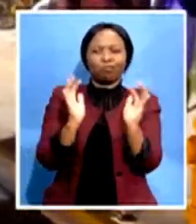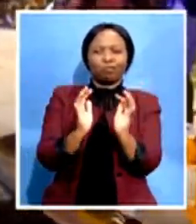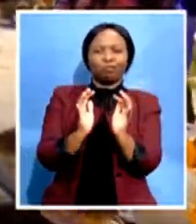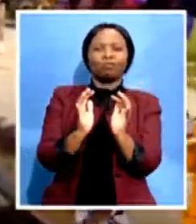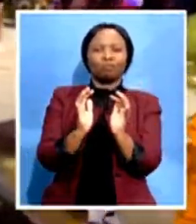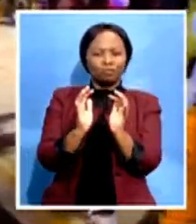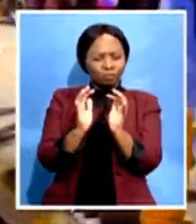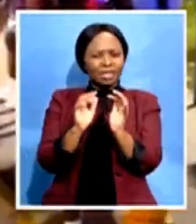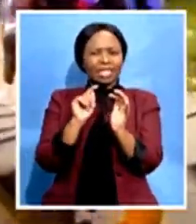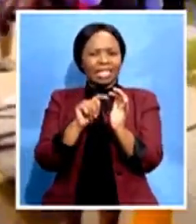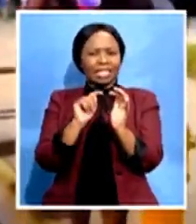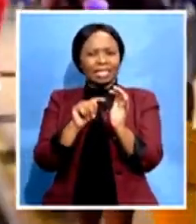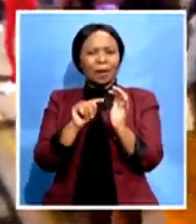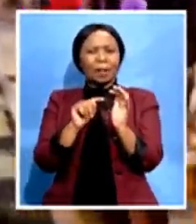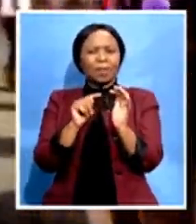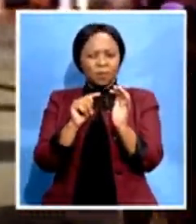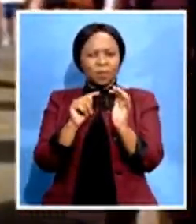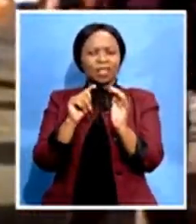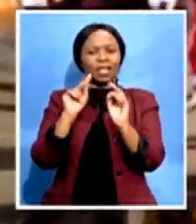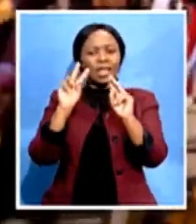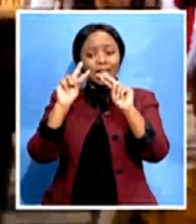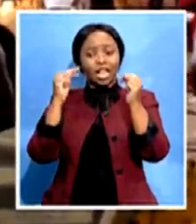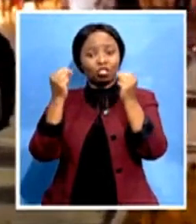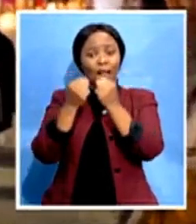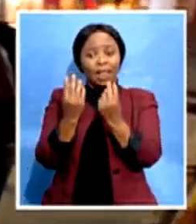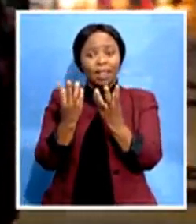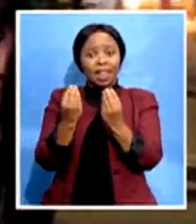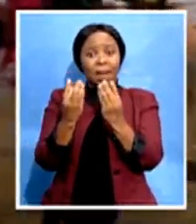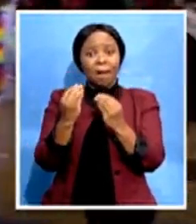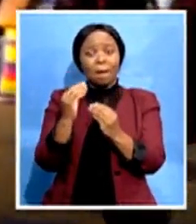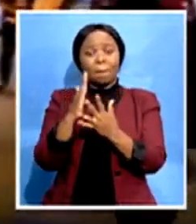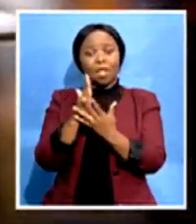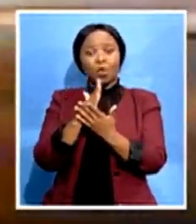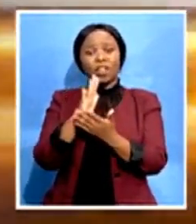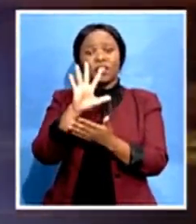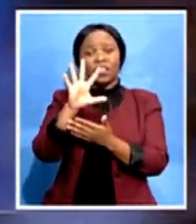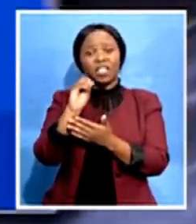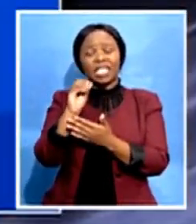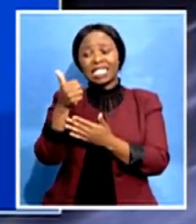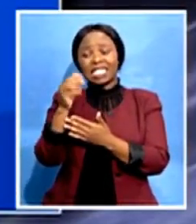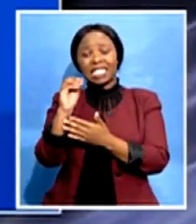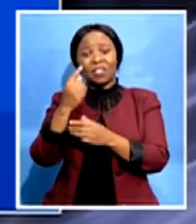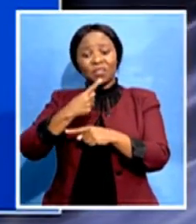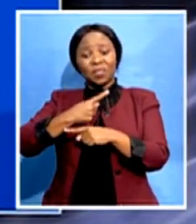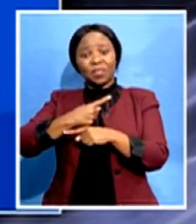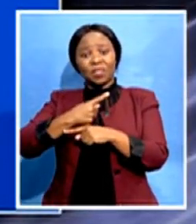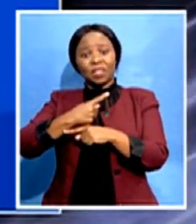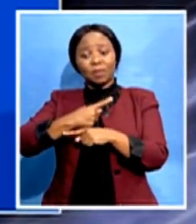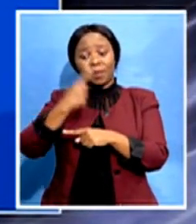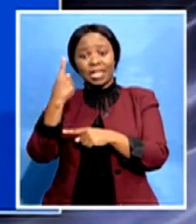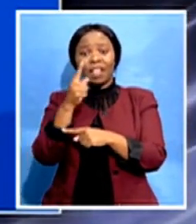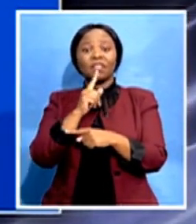national numbers average between 50 and 60,000 cases per day. I'm pleading with you for the sake of our nation's